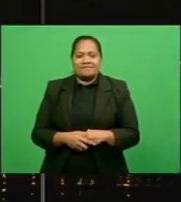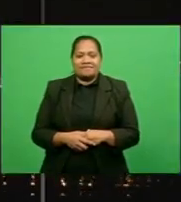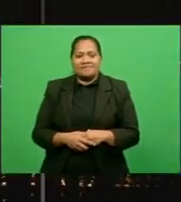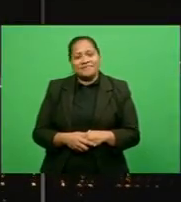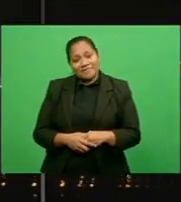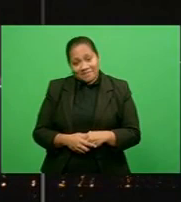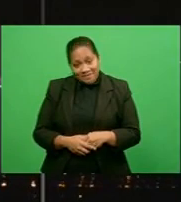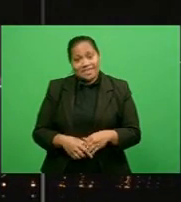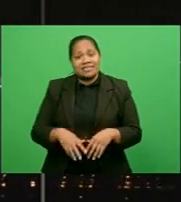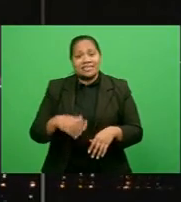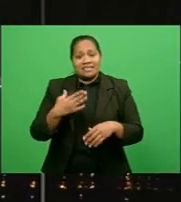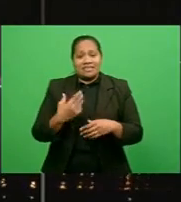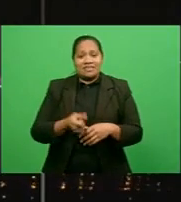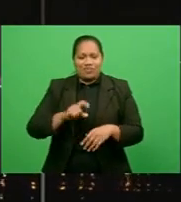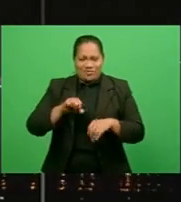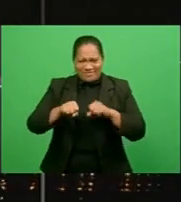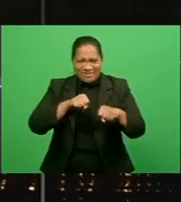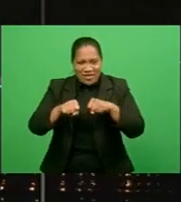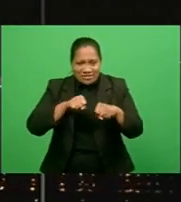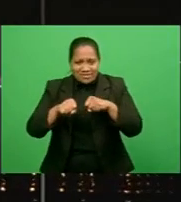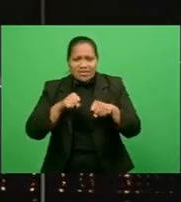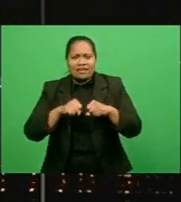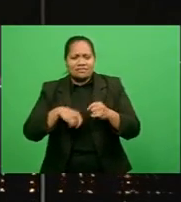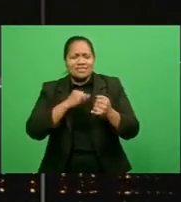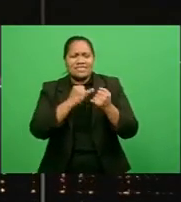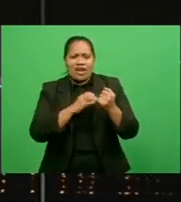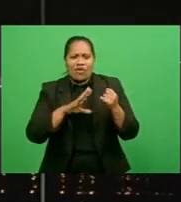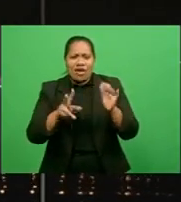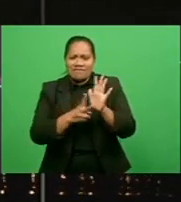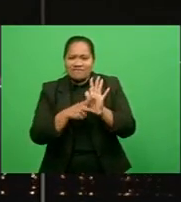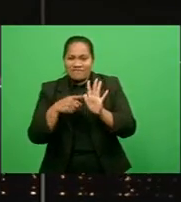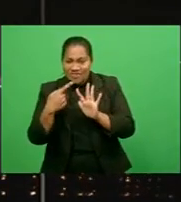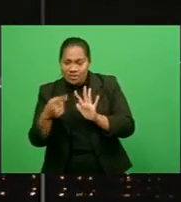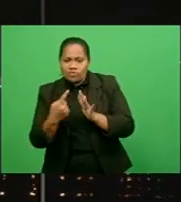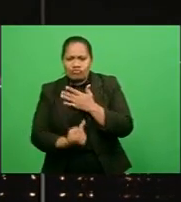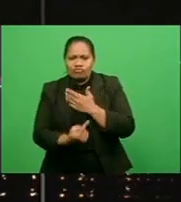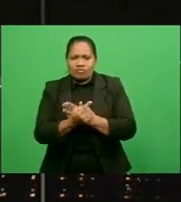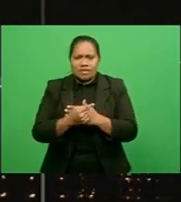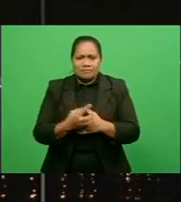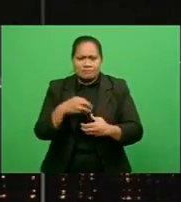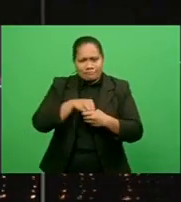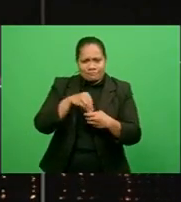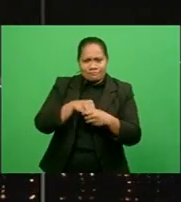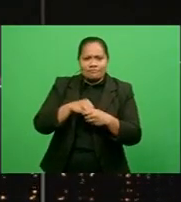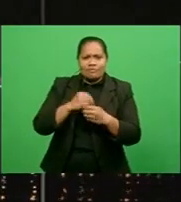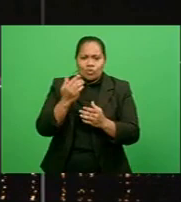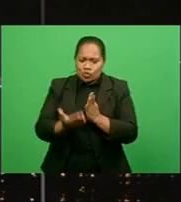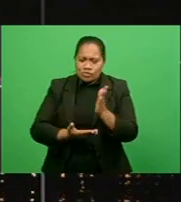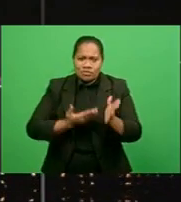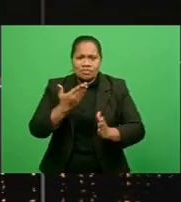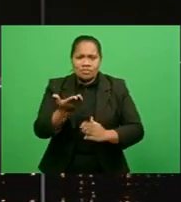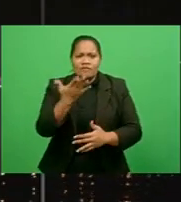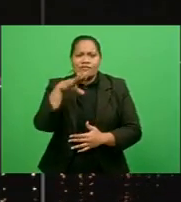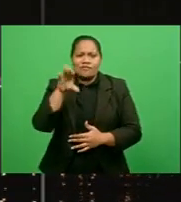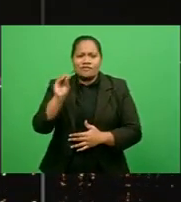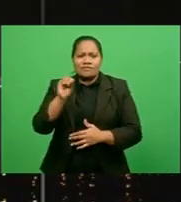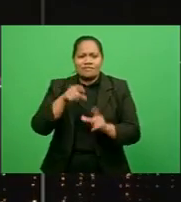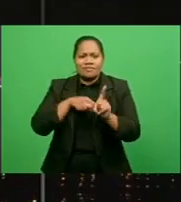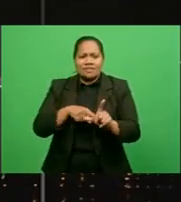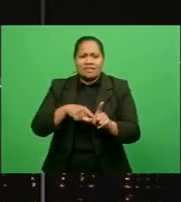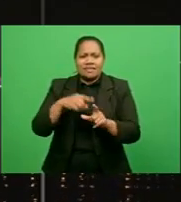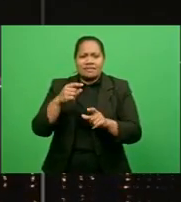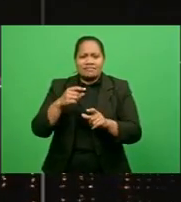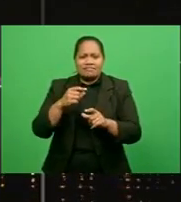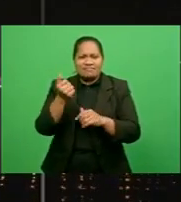Well-known retired boxer SUVA was amongst 32 Fijians awarded the 50th anniversary of independence commemorative